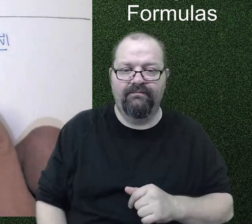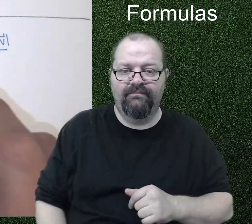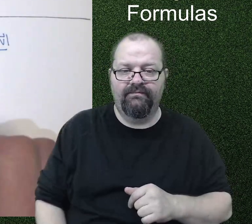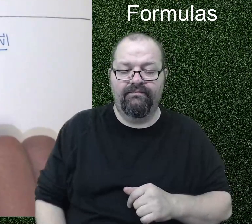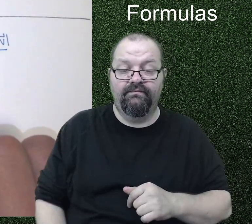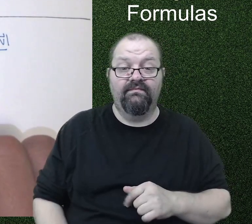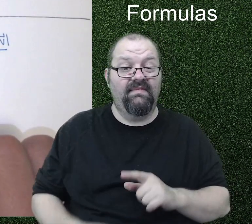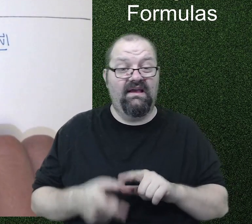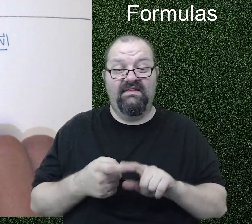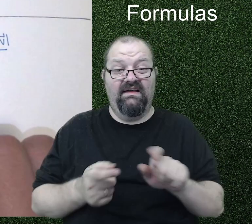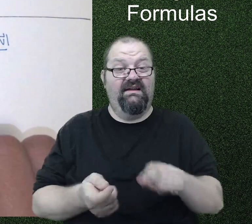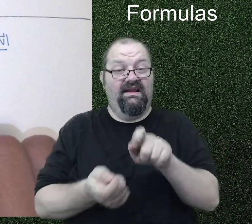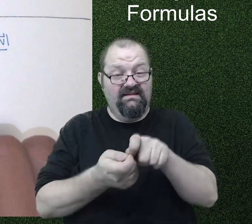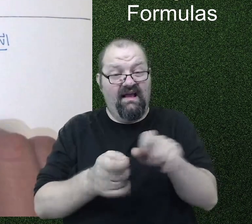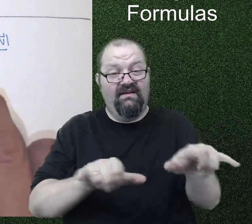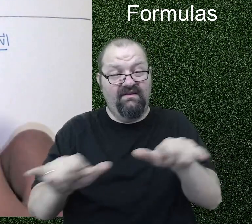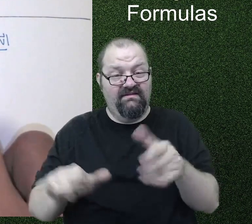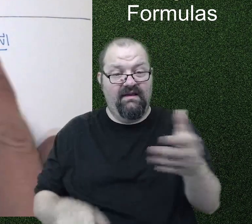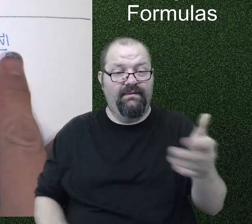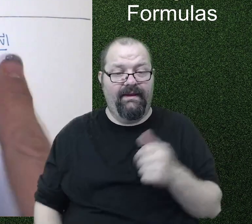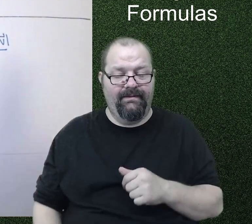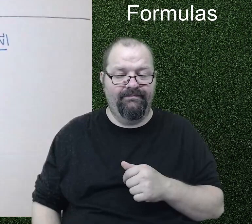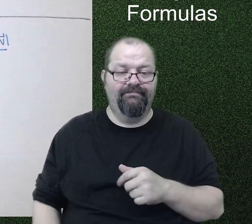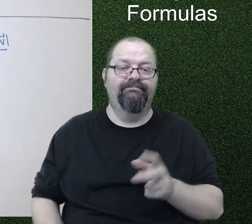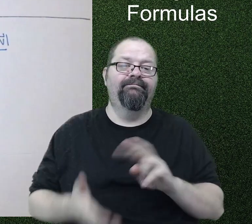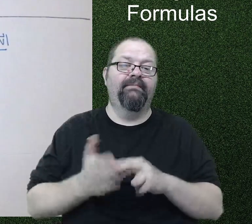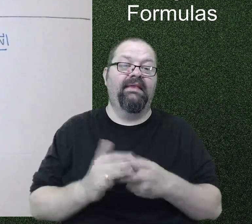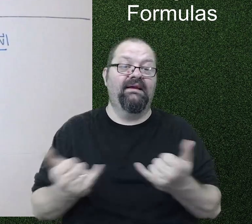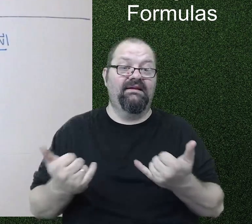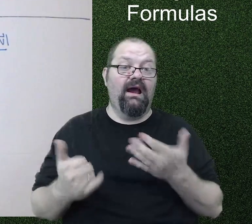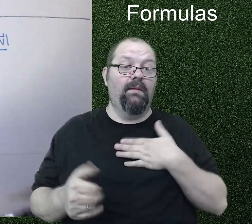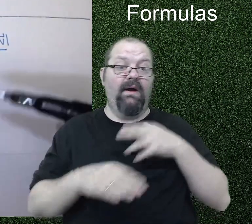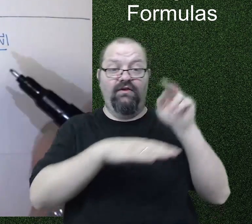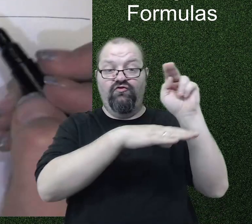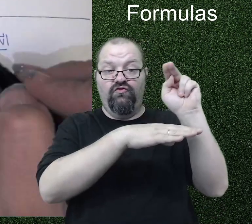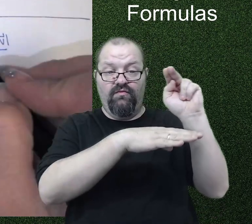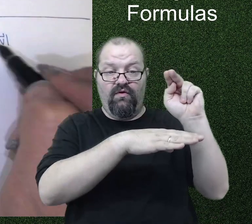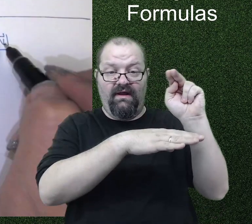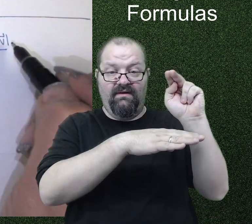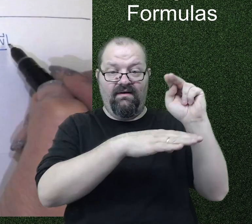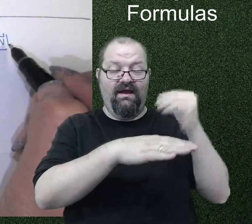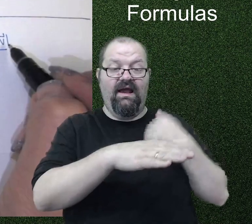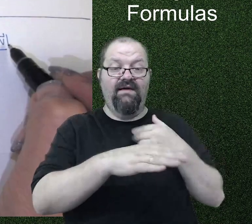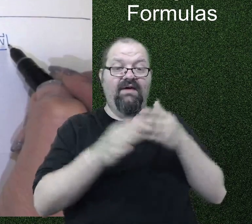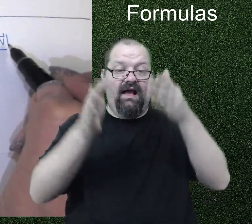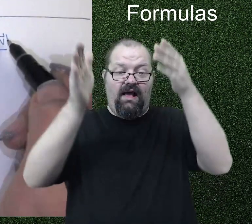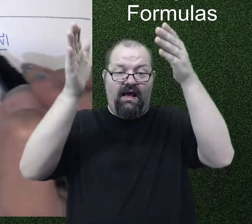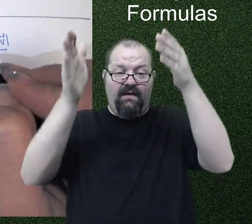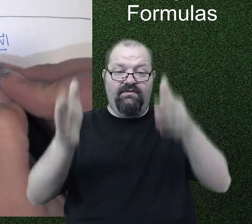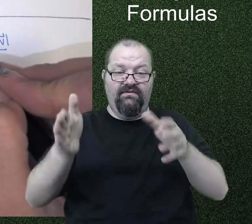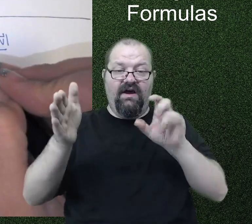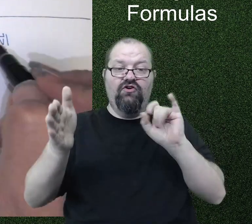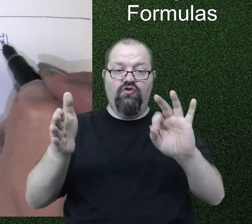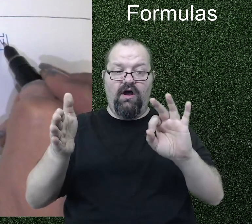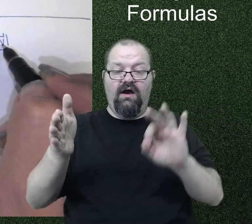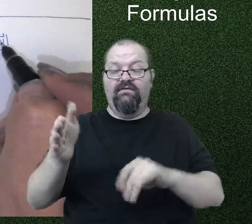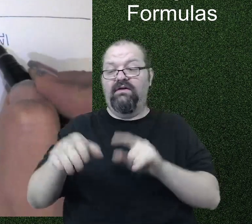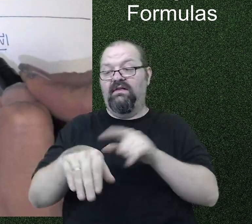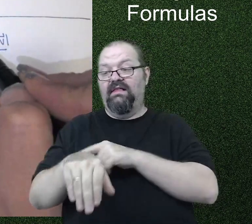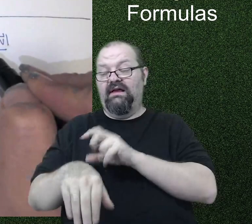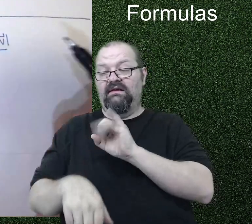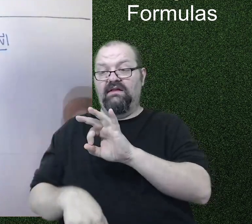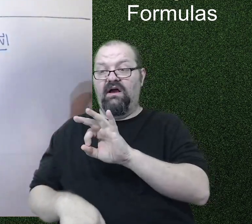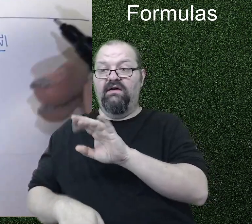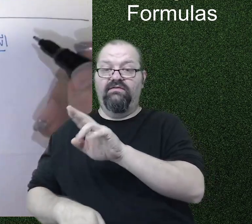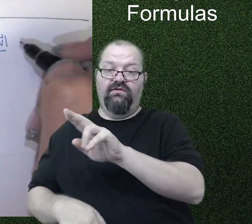Then these are exactly the same thing. So now in my numerator, I've got the absolute value of the length of u times the length